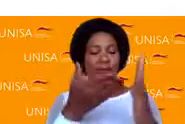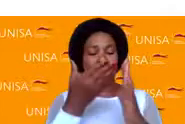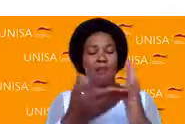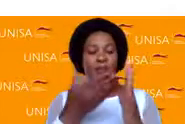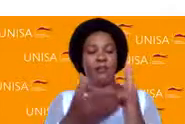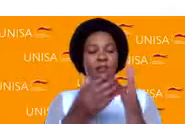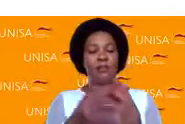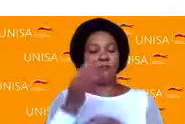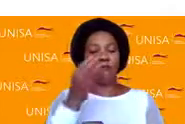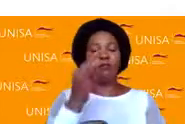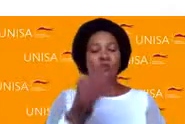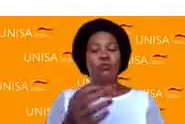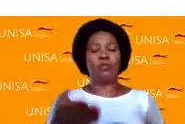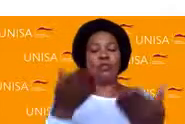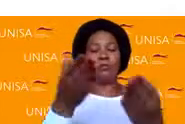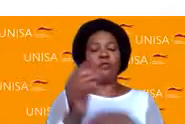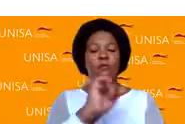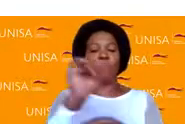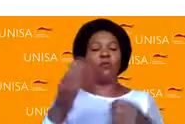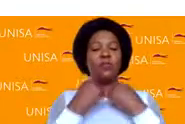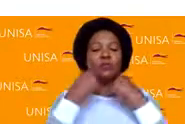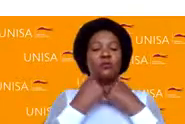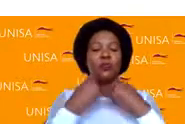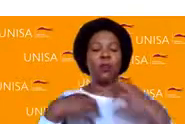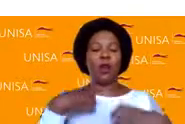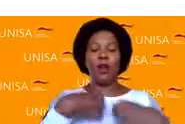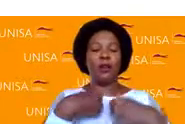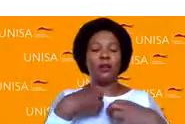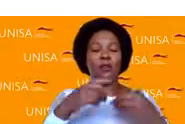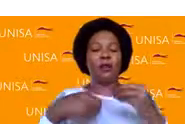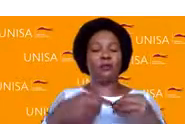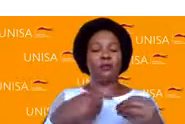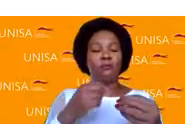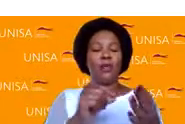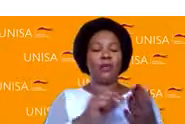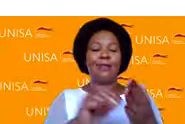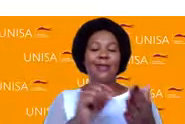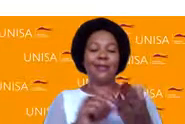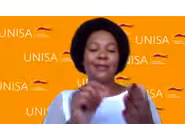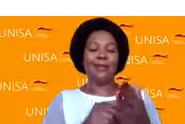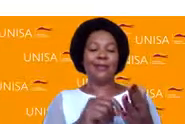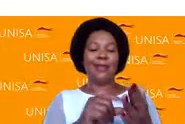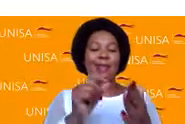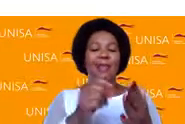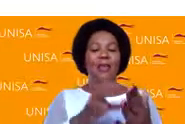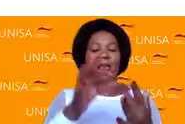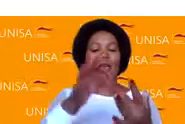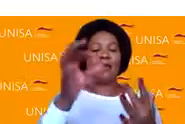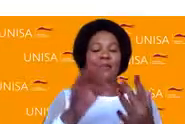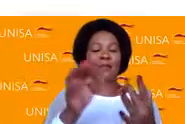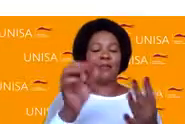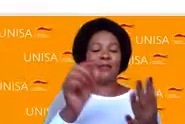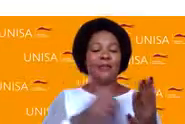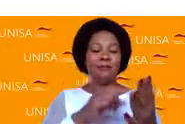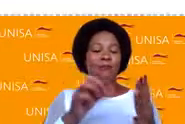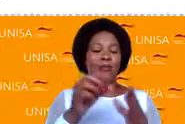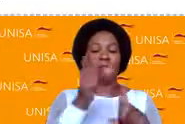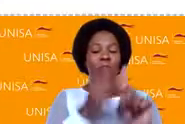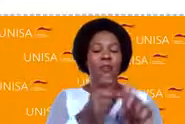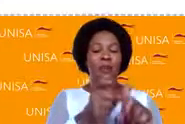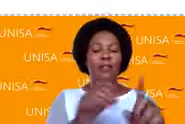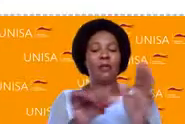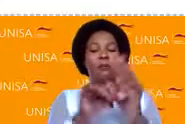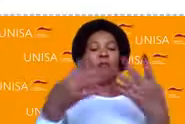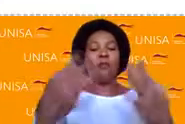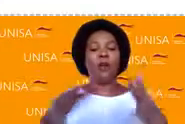submit assignments, that you don't have to worry about the text editor, but rather just on your content. But most